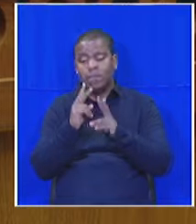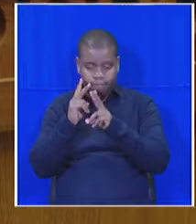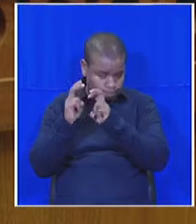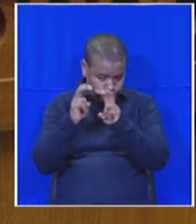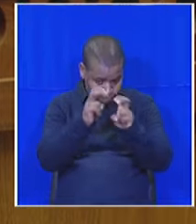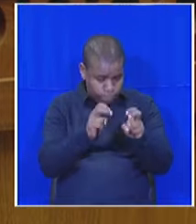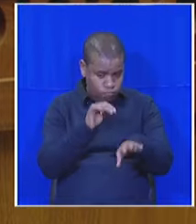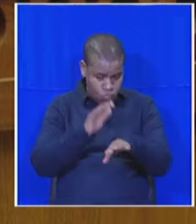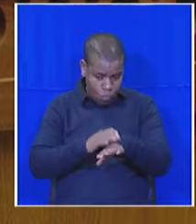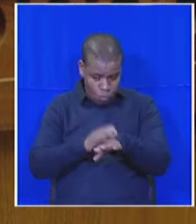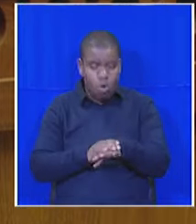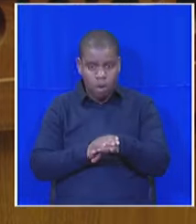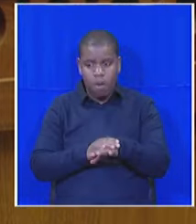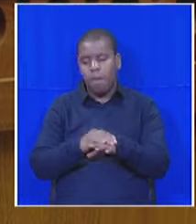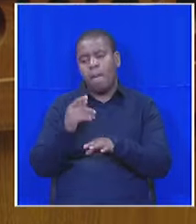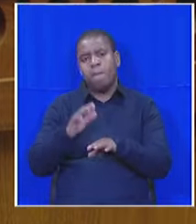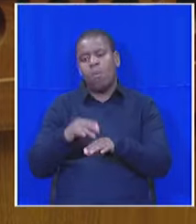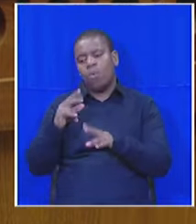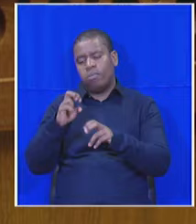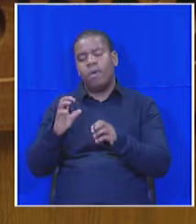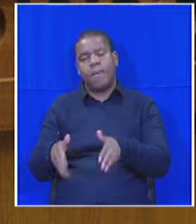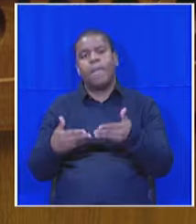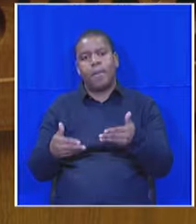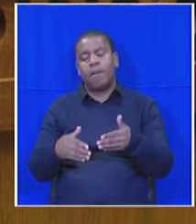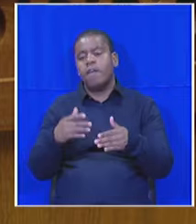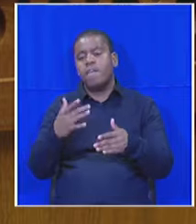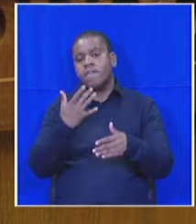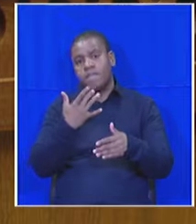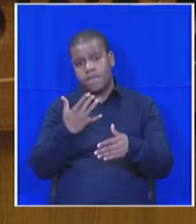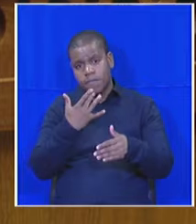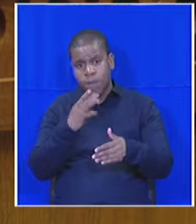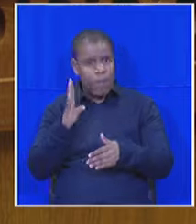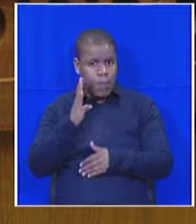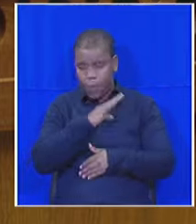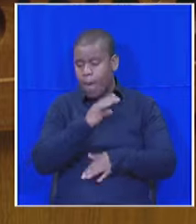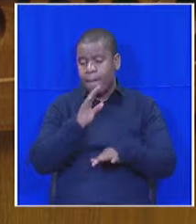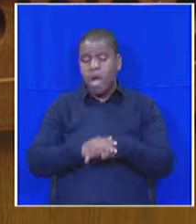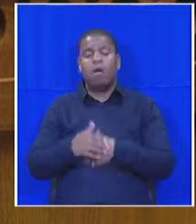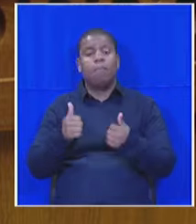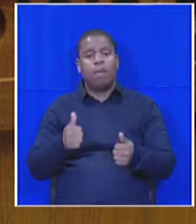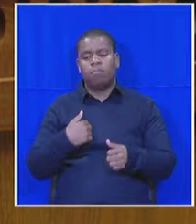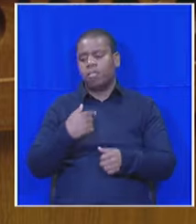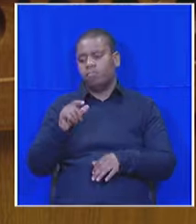its very inconvenient findings without fear or favour. So just when we have a